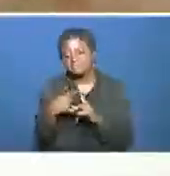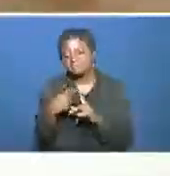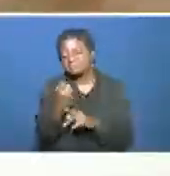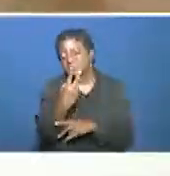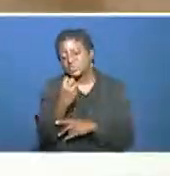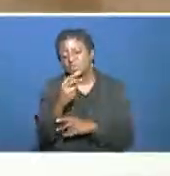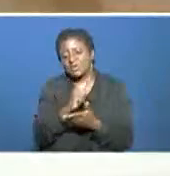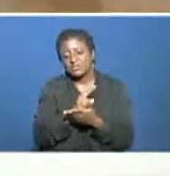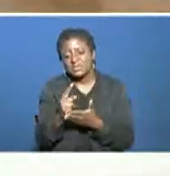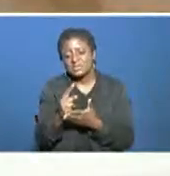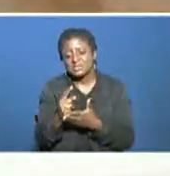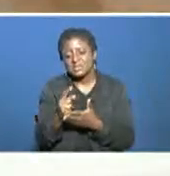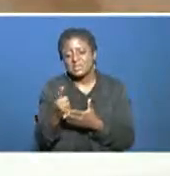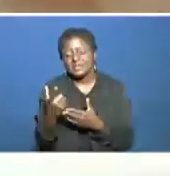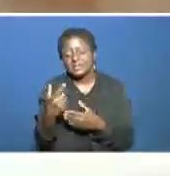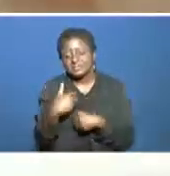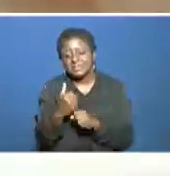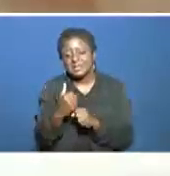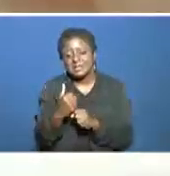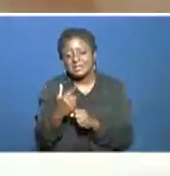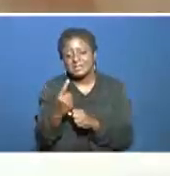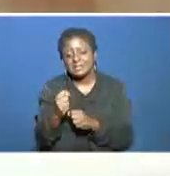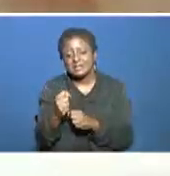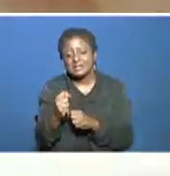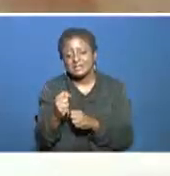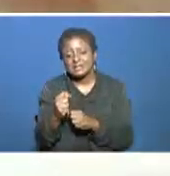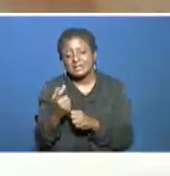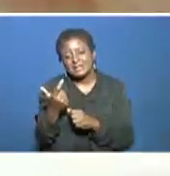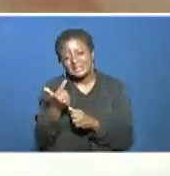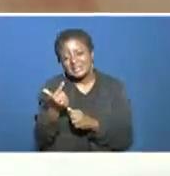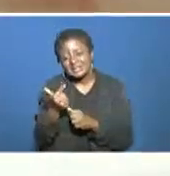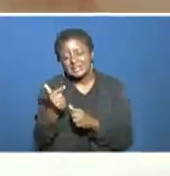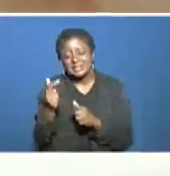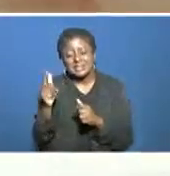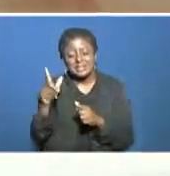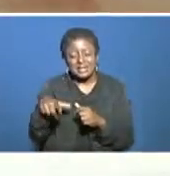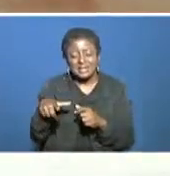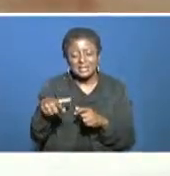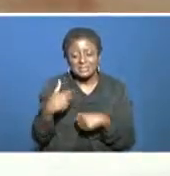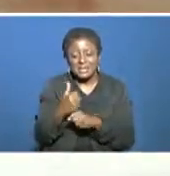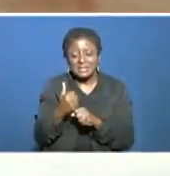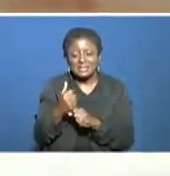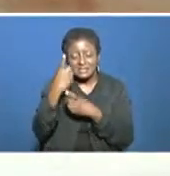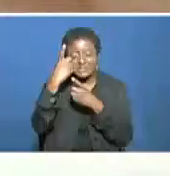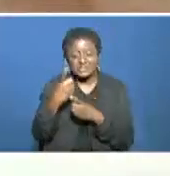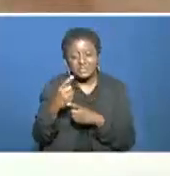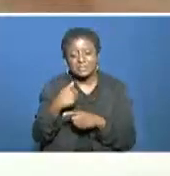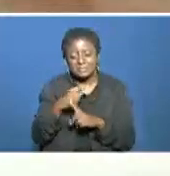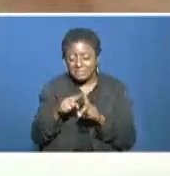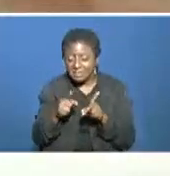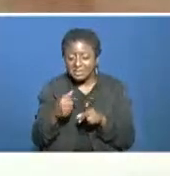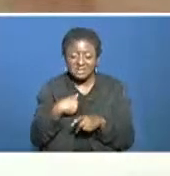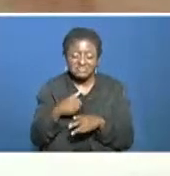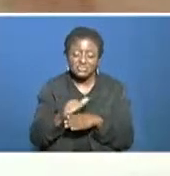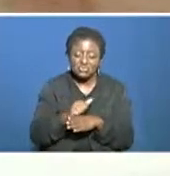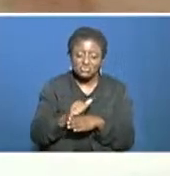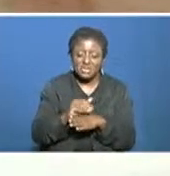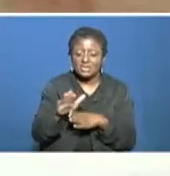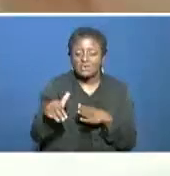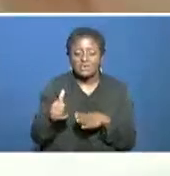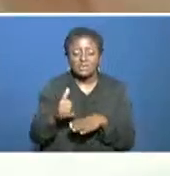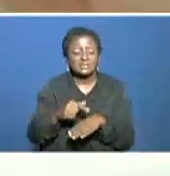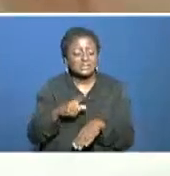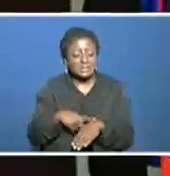A little late and I made the decision, probably less than 12 weeks, but I was training all along, so it wasn't too much of an